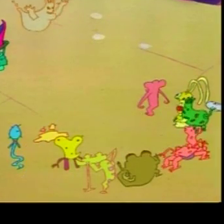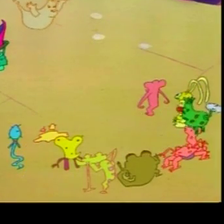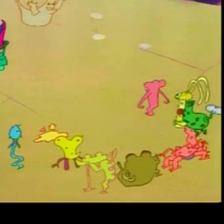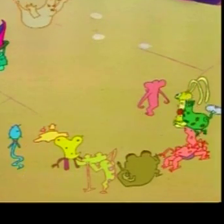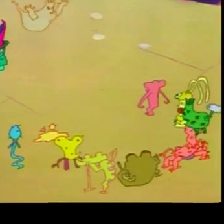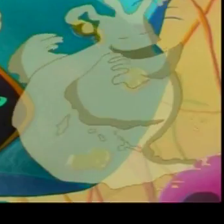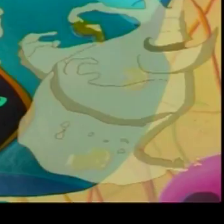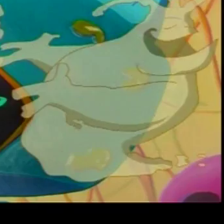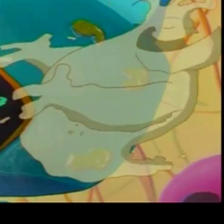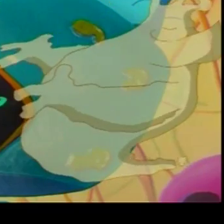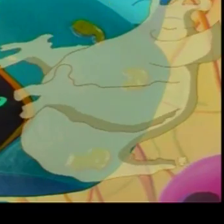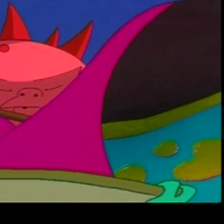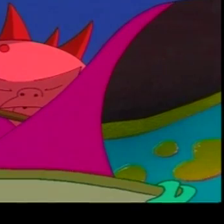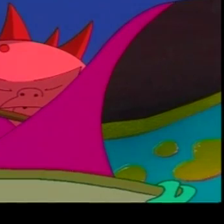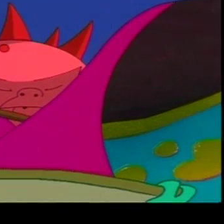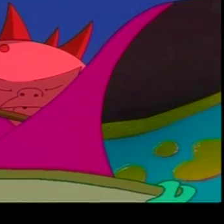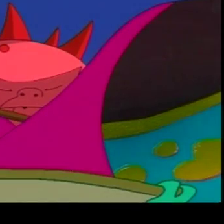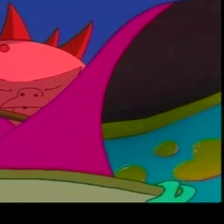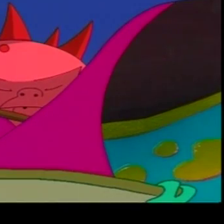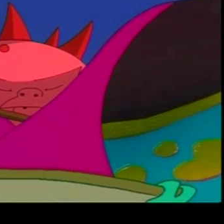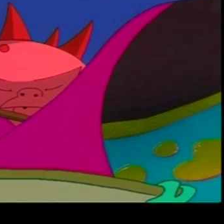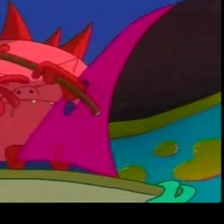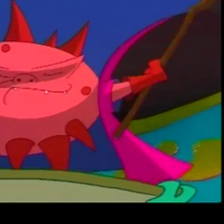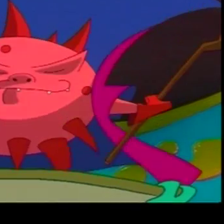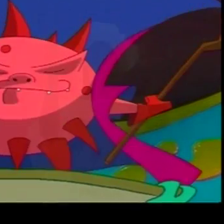The Overlord! Hey!